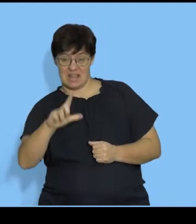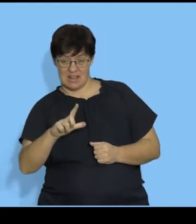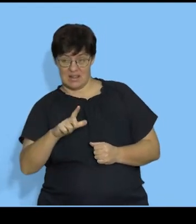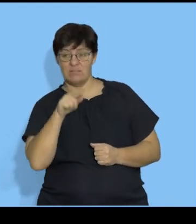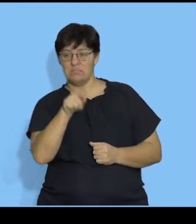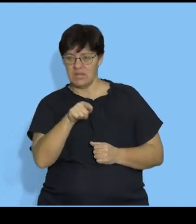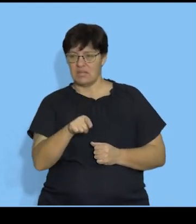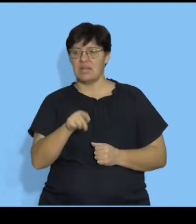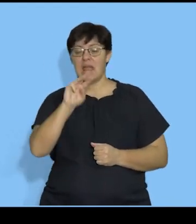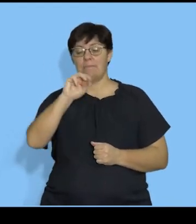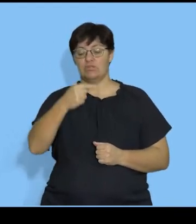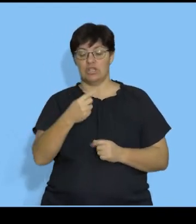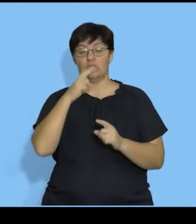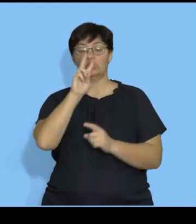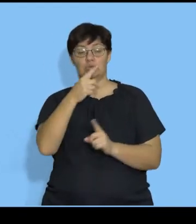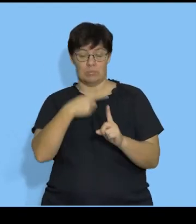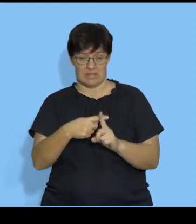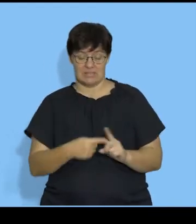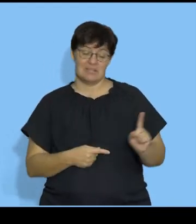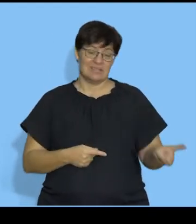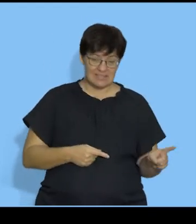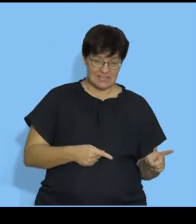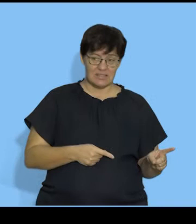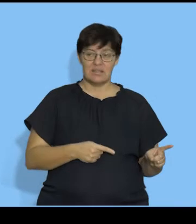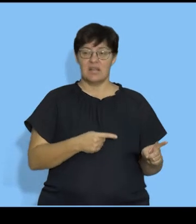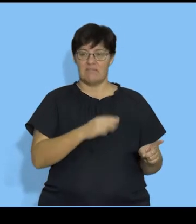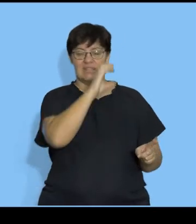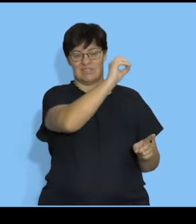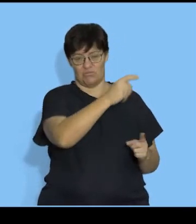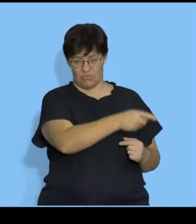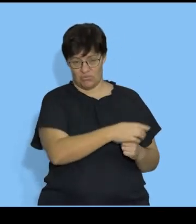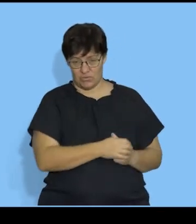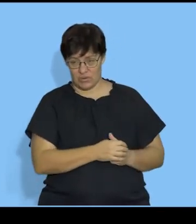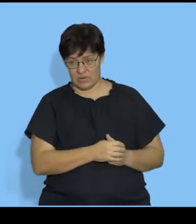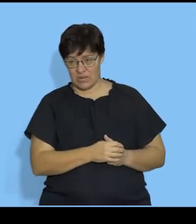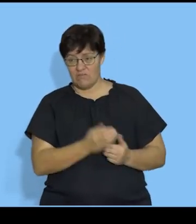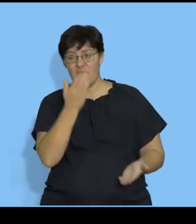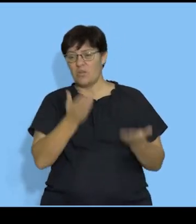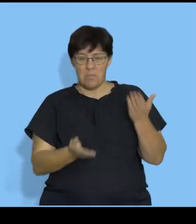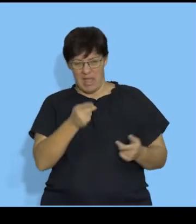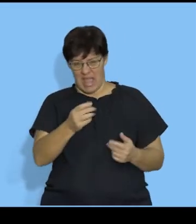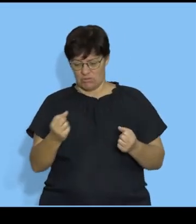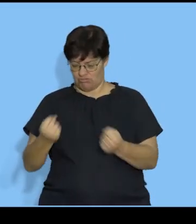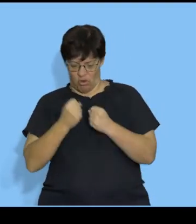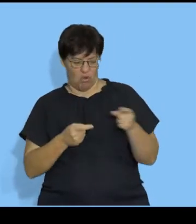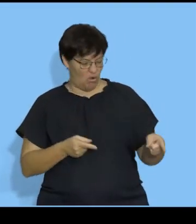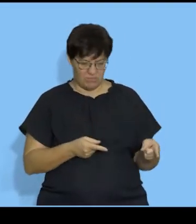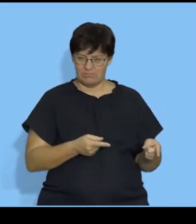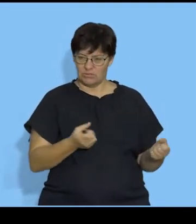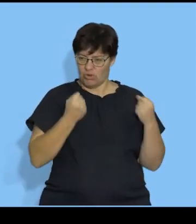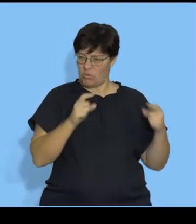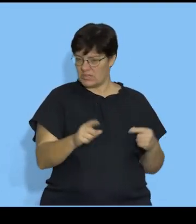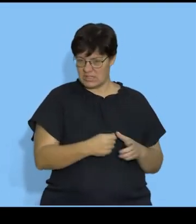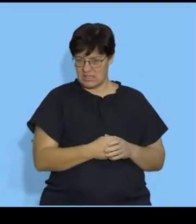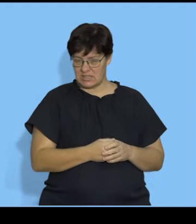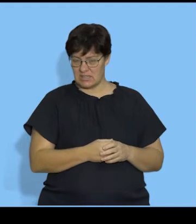2 plus, while zinc has an oxidation number of 0. So if we compare the relative strength, it says to us that this reaction